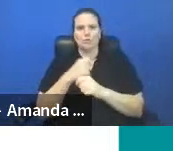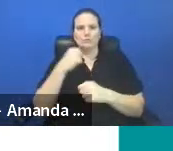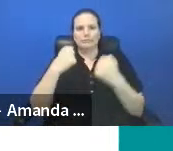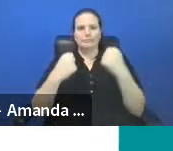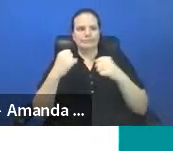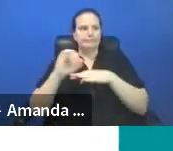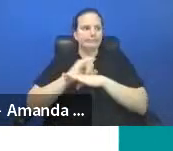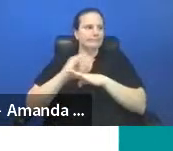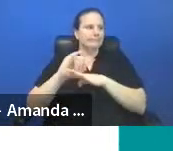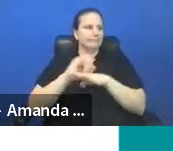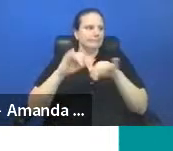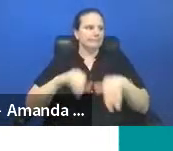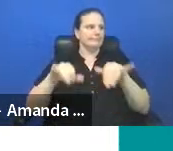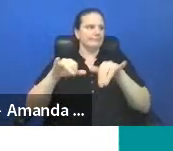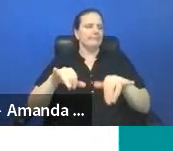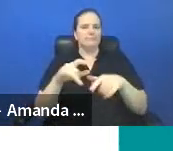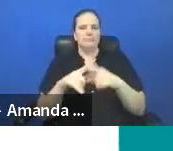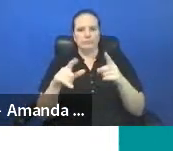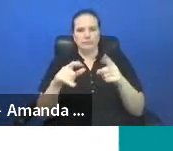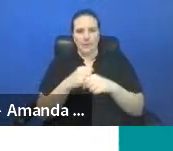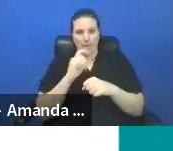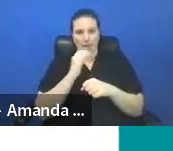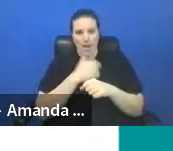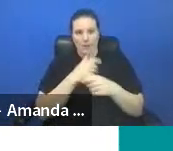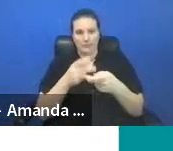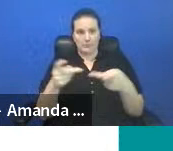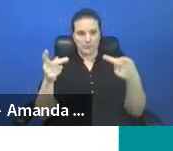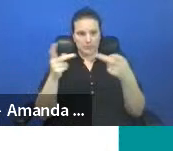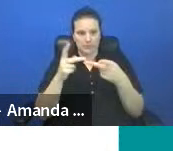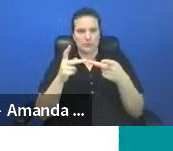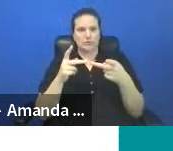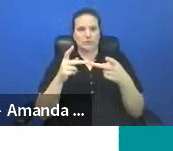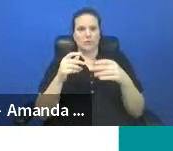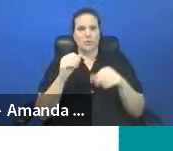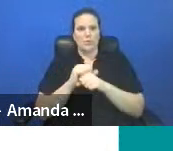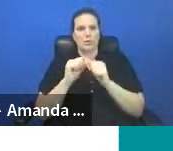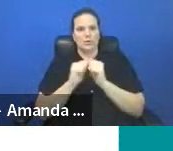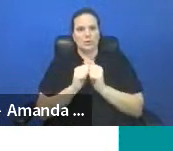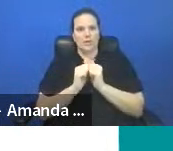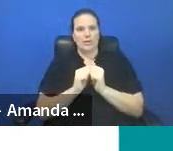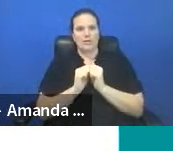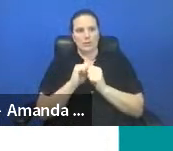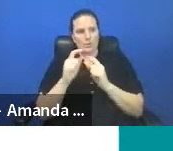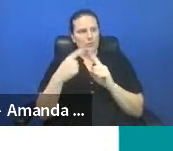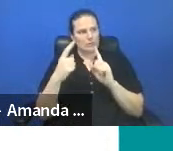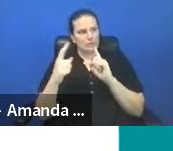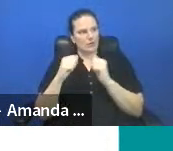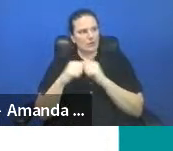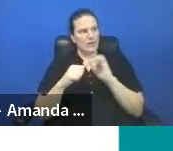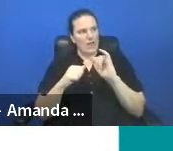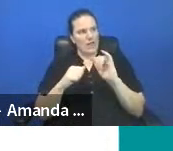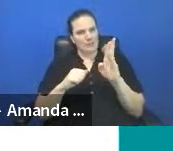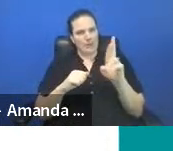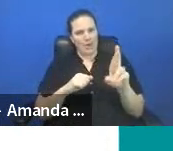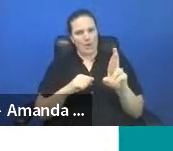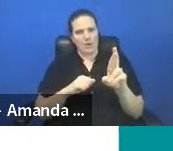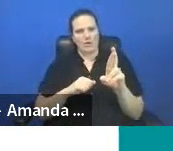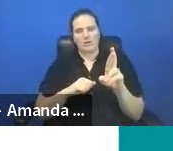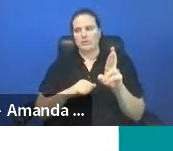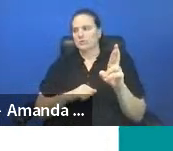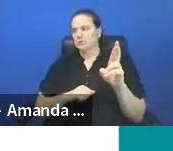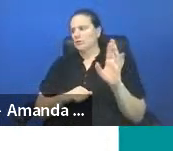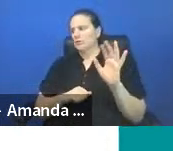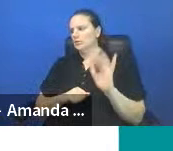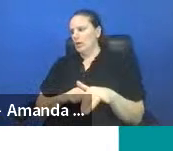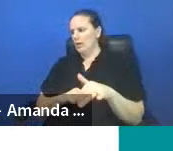to kind of make our positions work together when we talk to the IBR. So we would very much